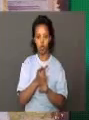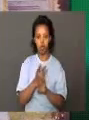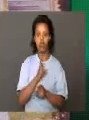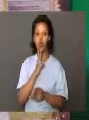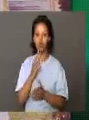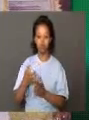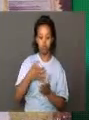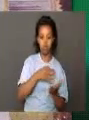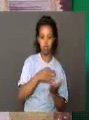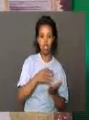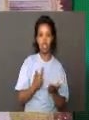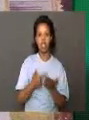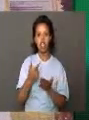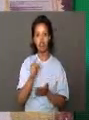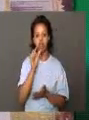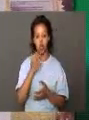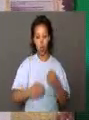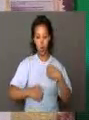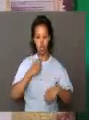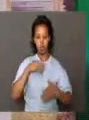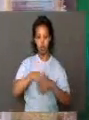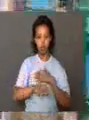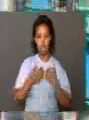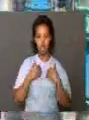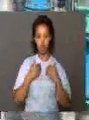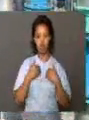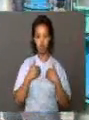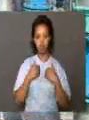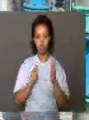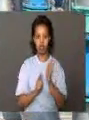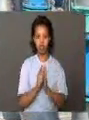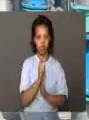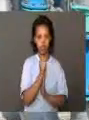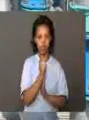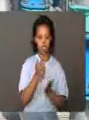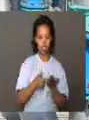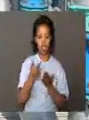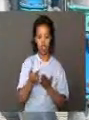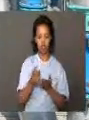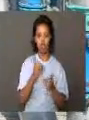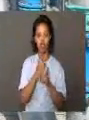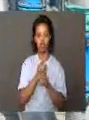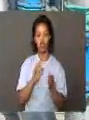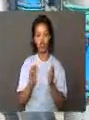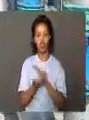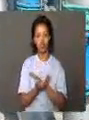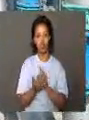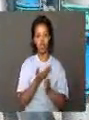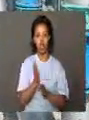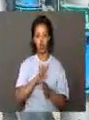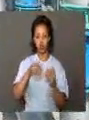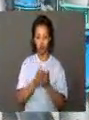and by encouraging microorganisms to digest the organic matter.